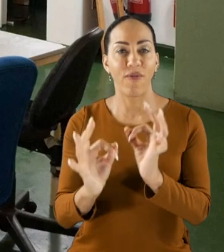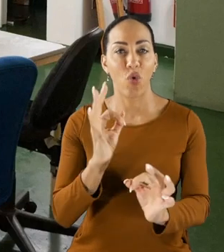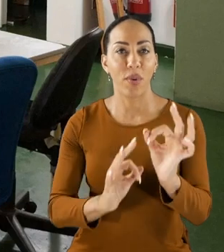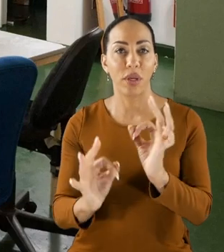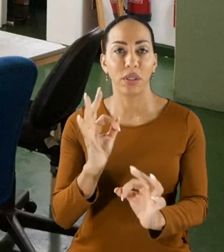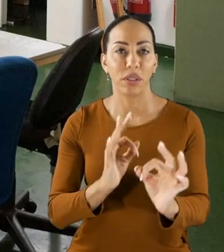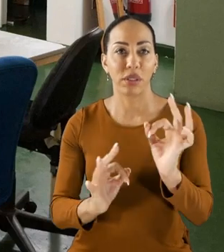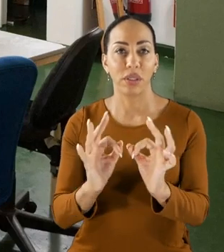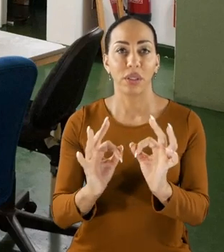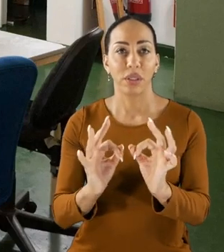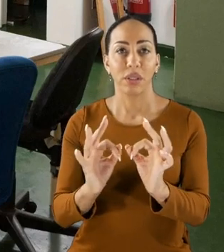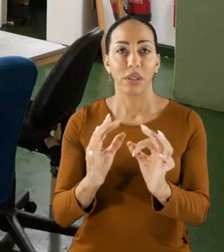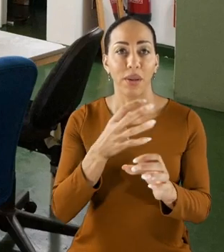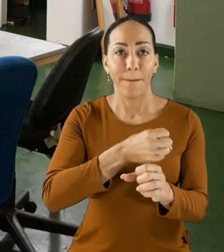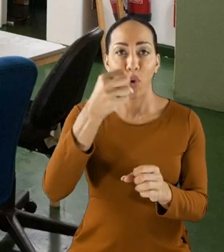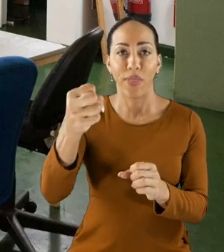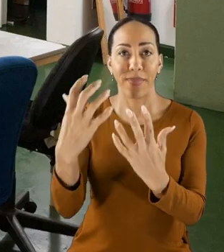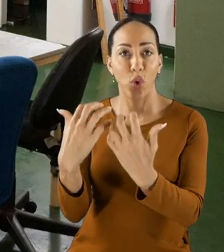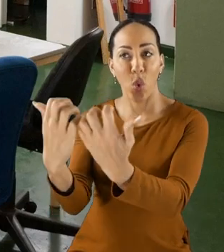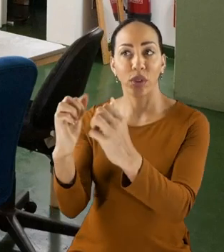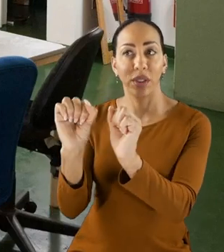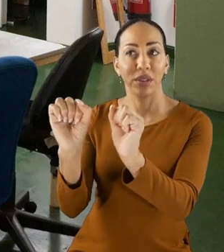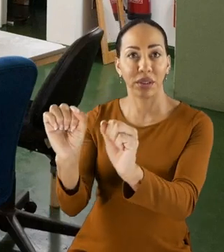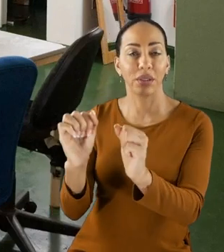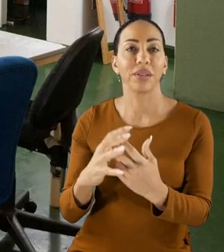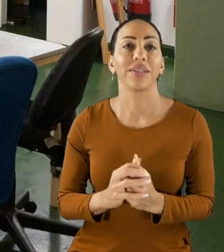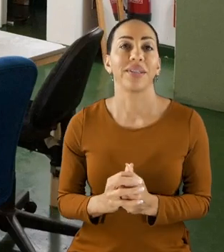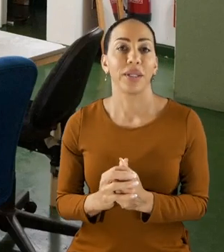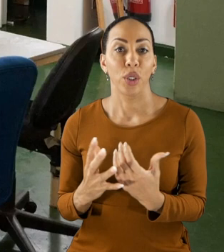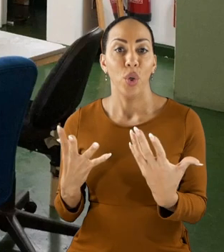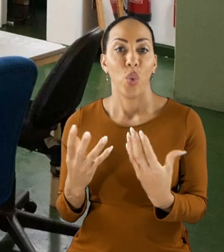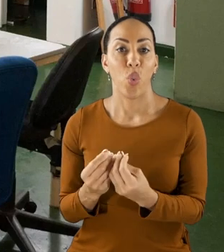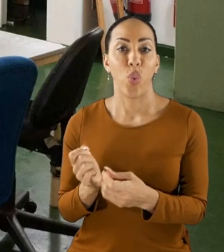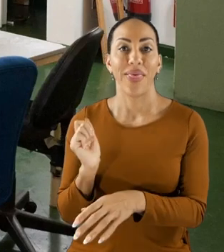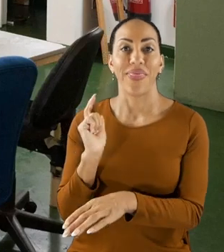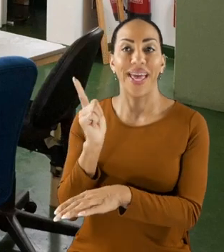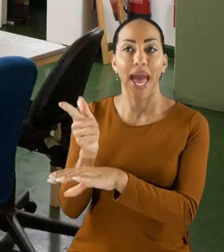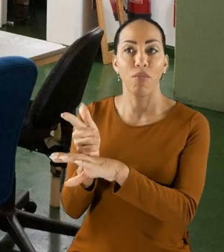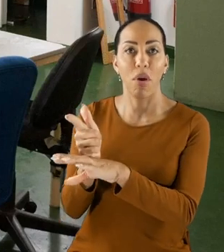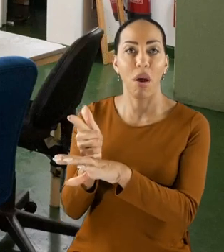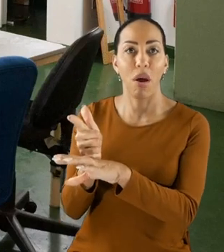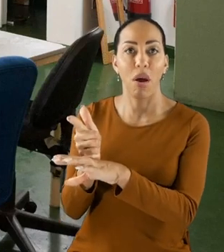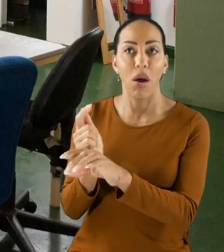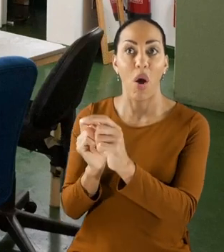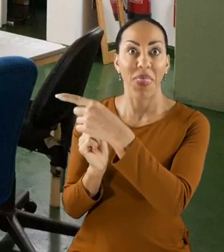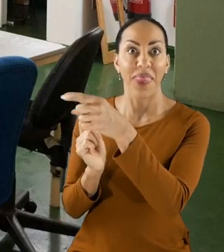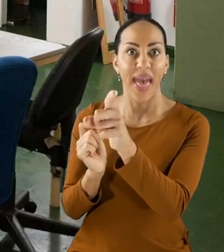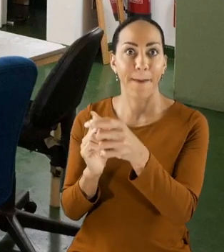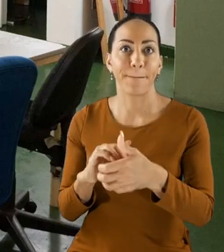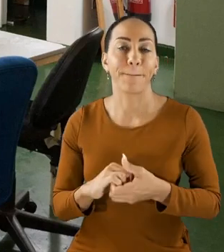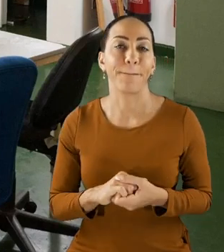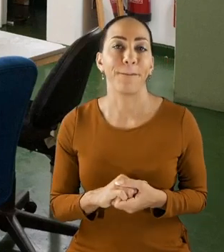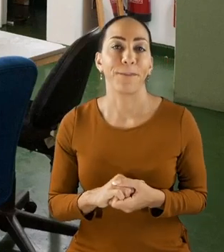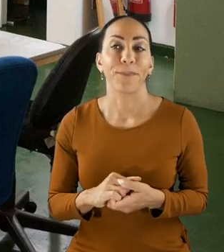for those four panelists in the audience with the camera feeds trained on them, so